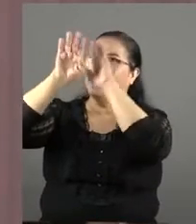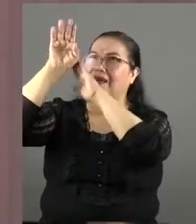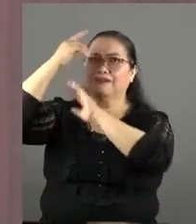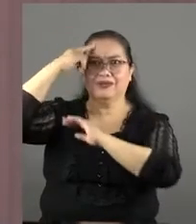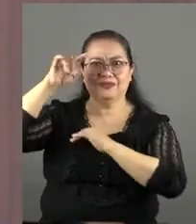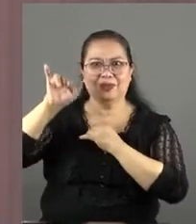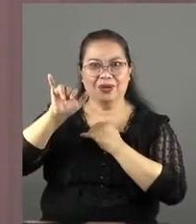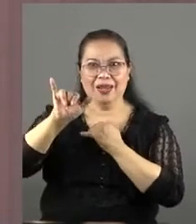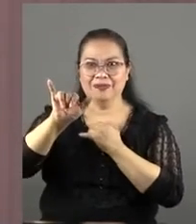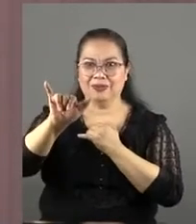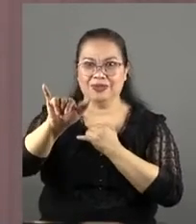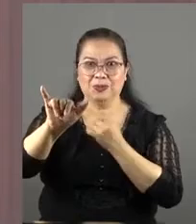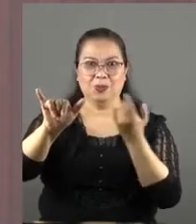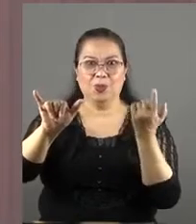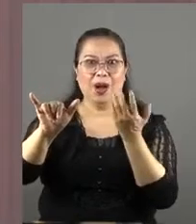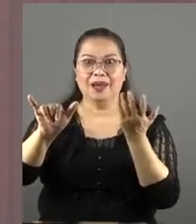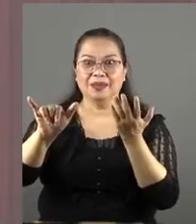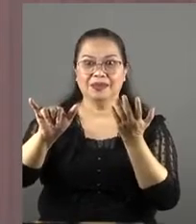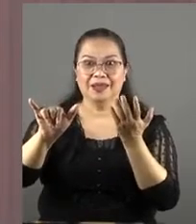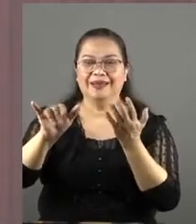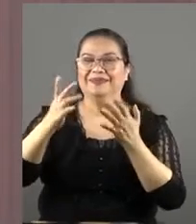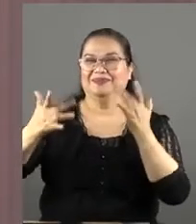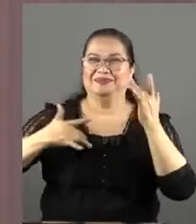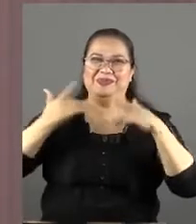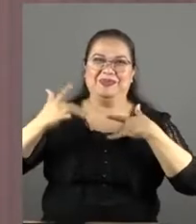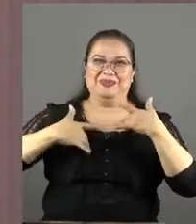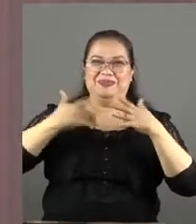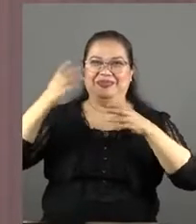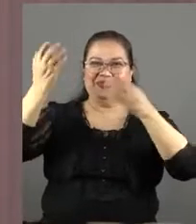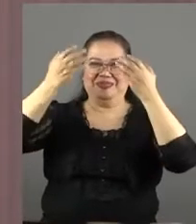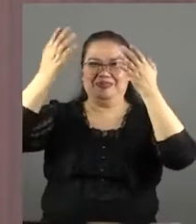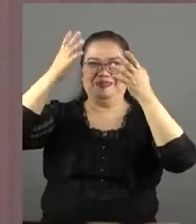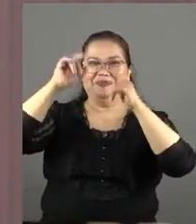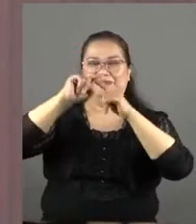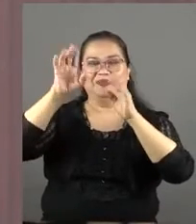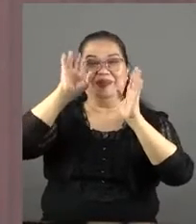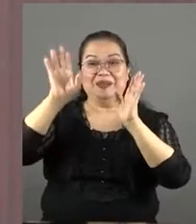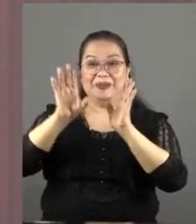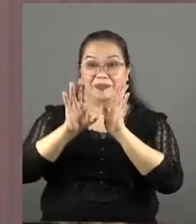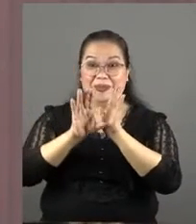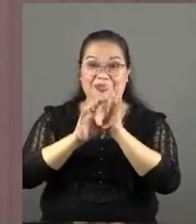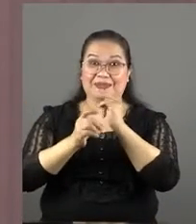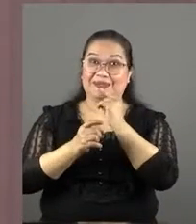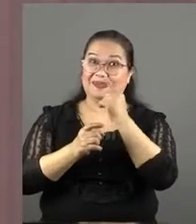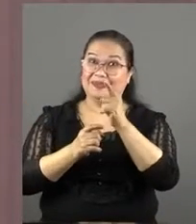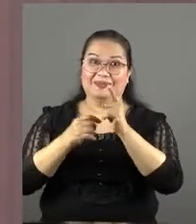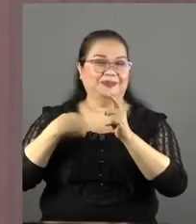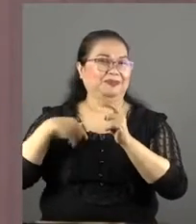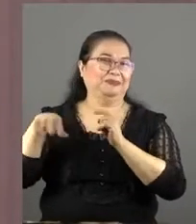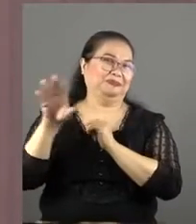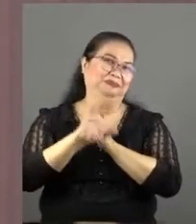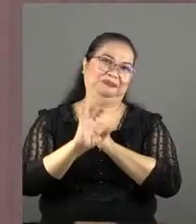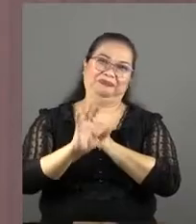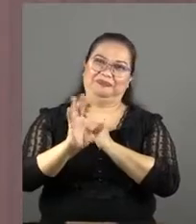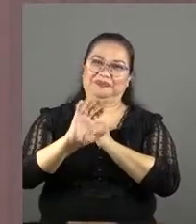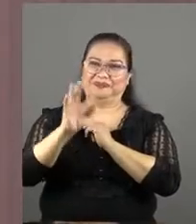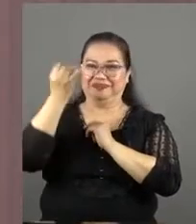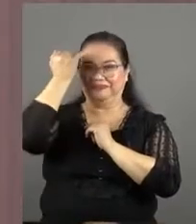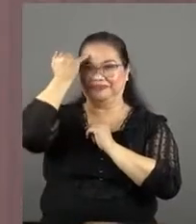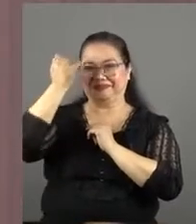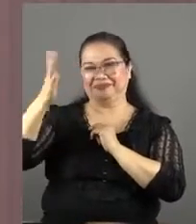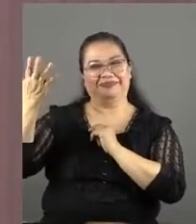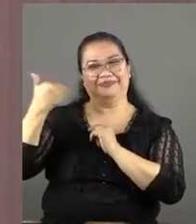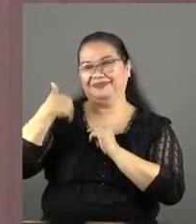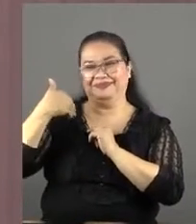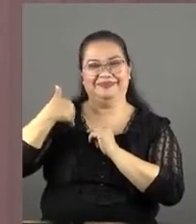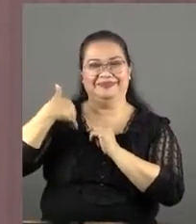forever? It's a place of joyful celebration, and the picture is, we don't have any clear idea yet